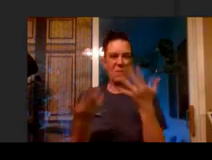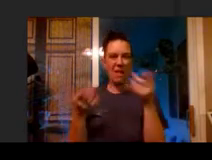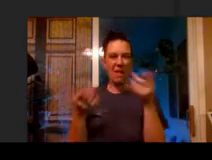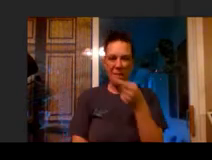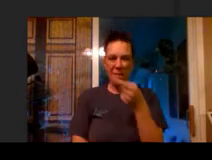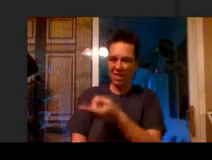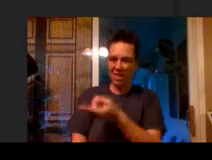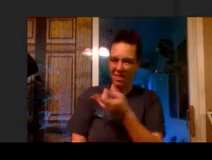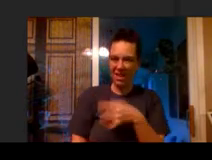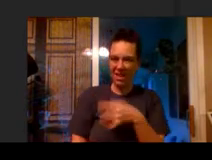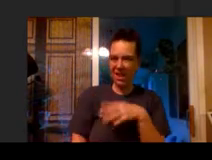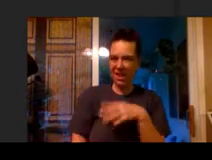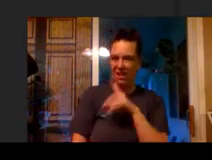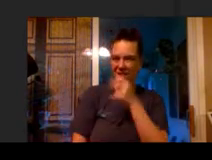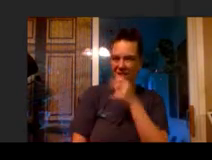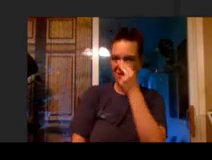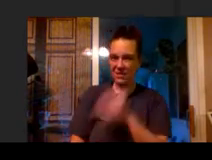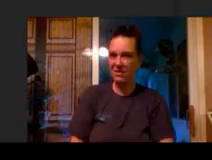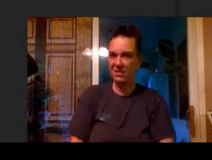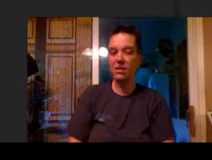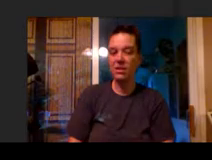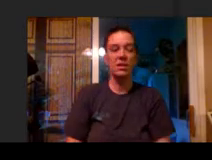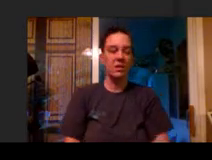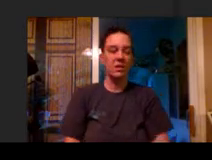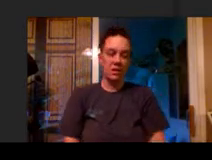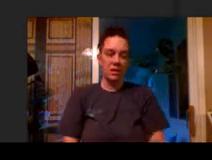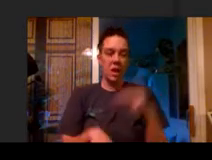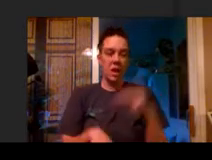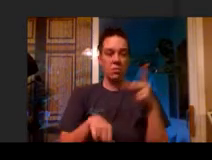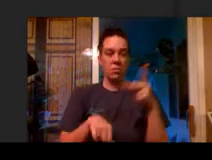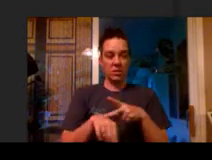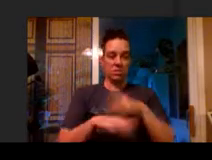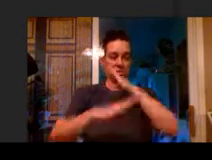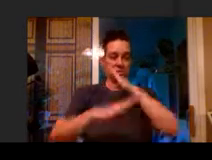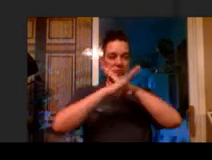there? Niles asked. Holly said, Principal Invincible canceled the